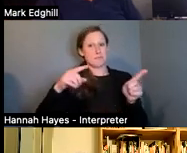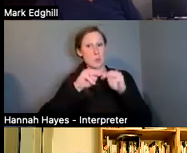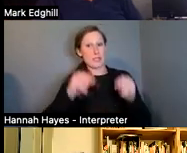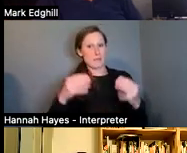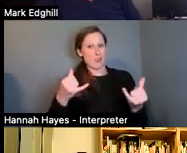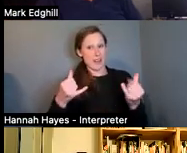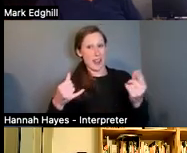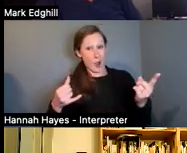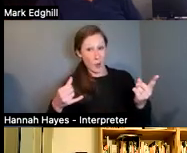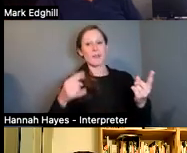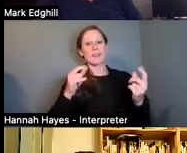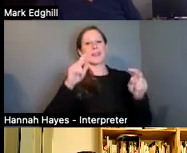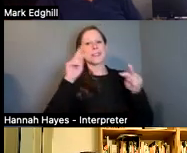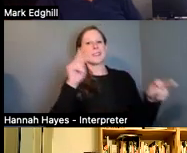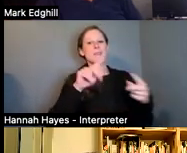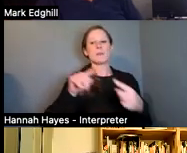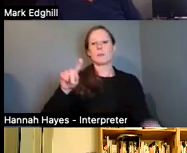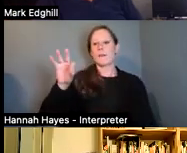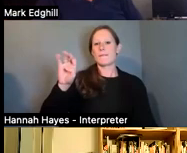until February 12th of next year.